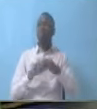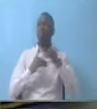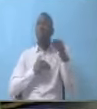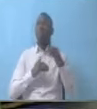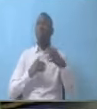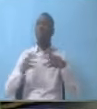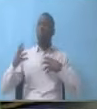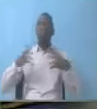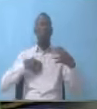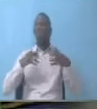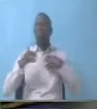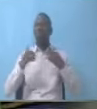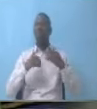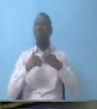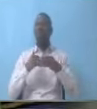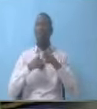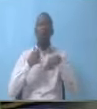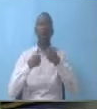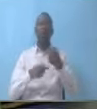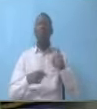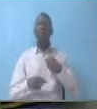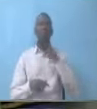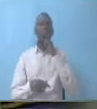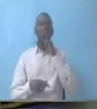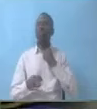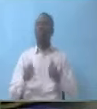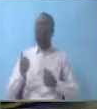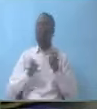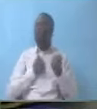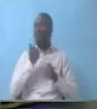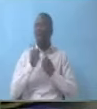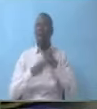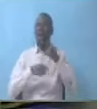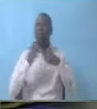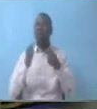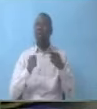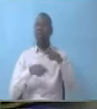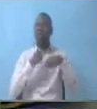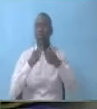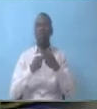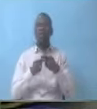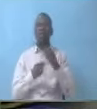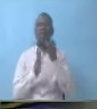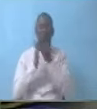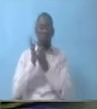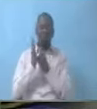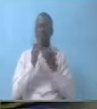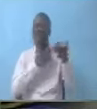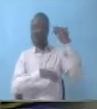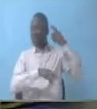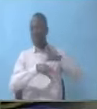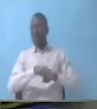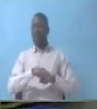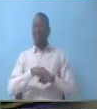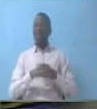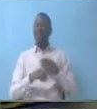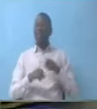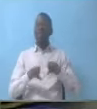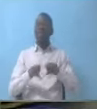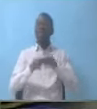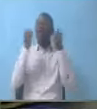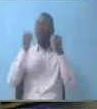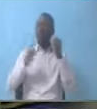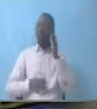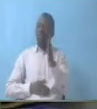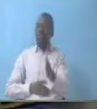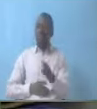by the people who were affected at the time, especially in terms of the egregious violations of rights that